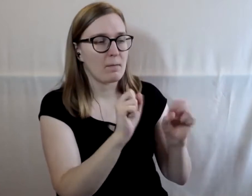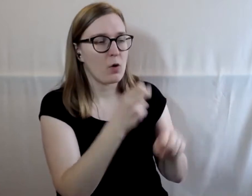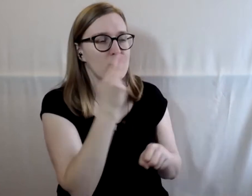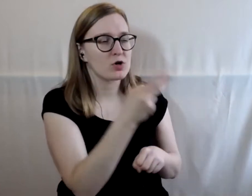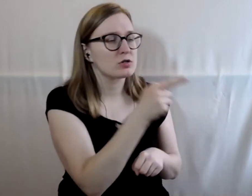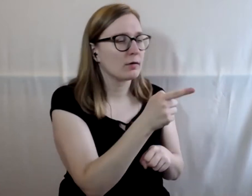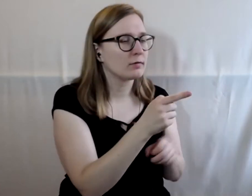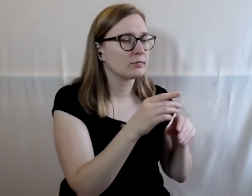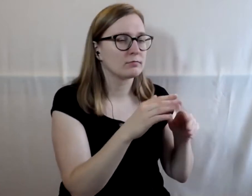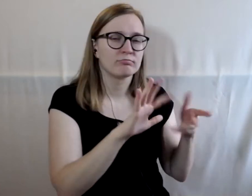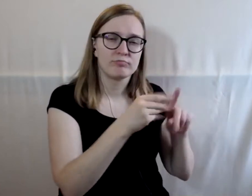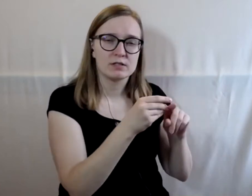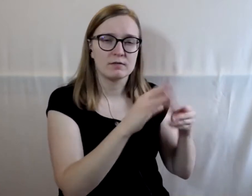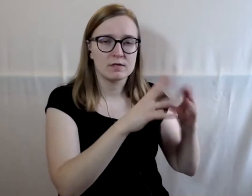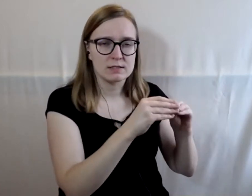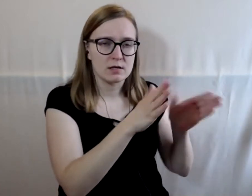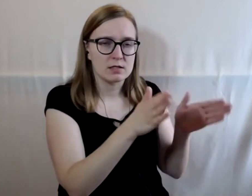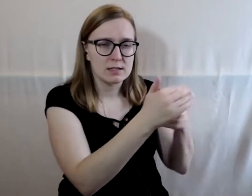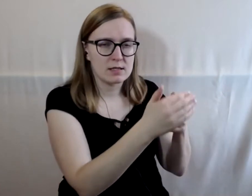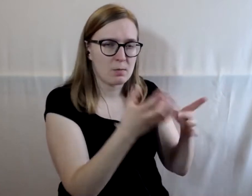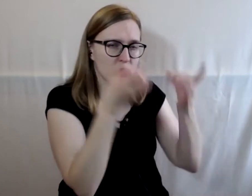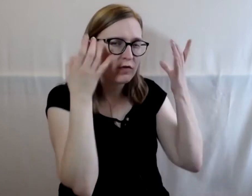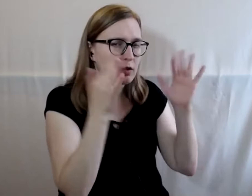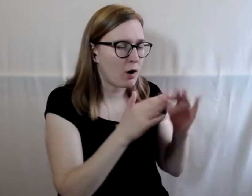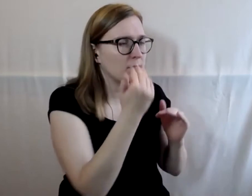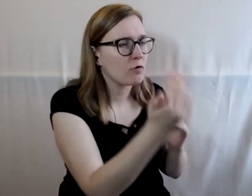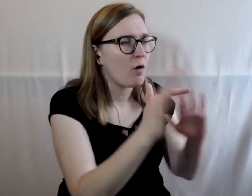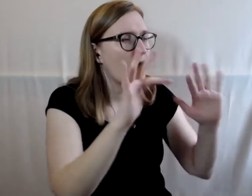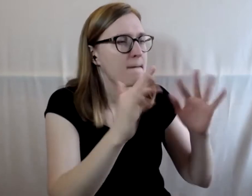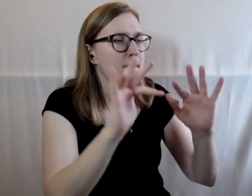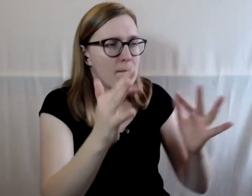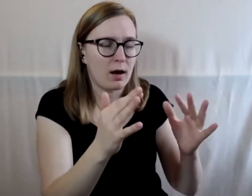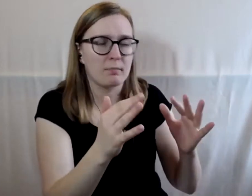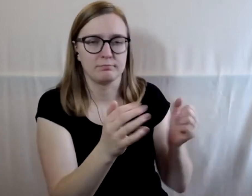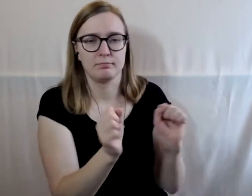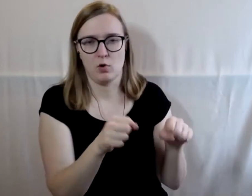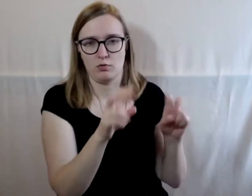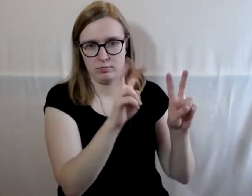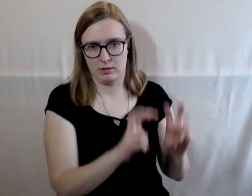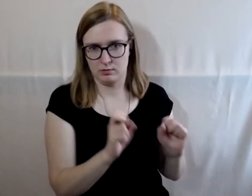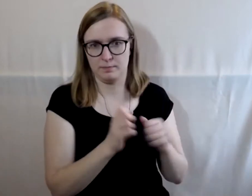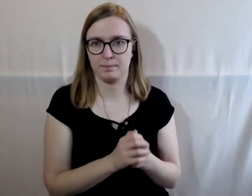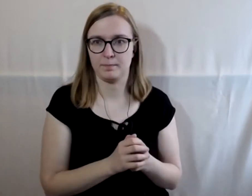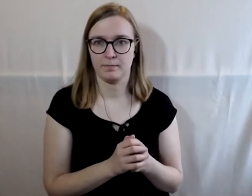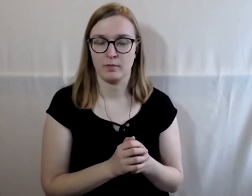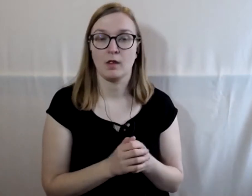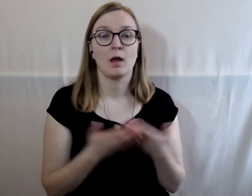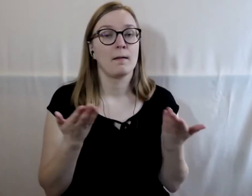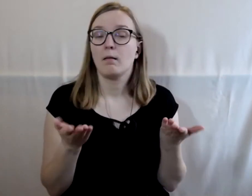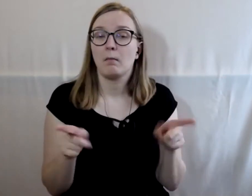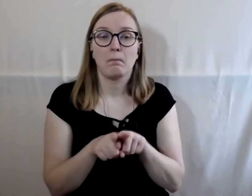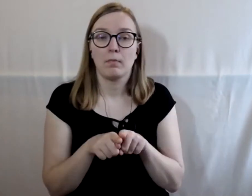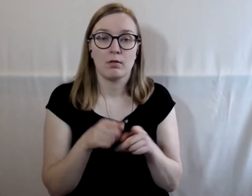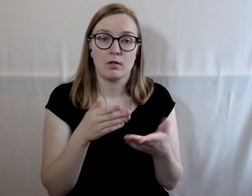these high-performing or higher-performing countries. And it doesn't mean they have to be, the